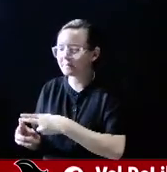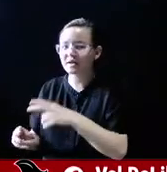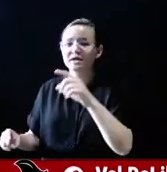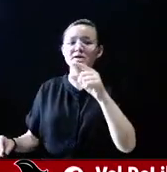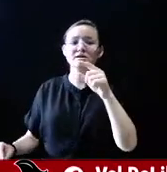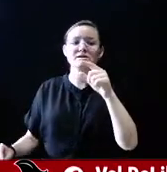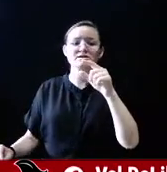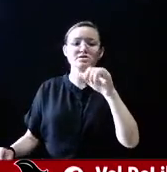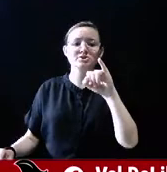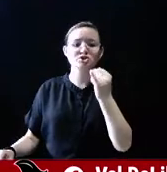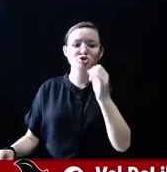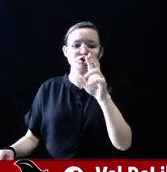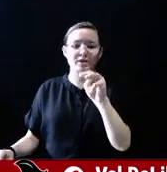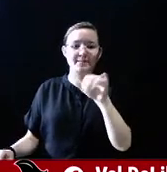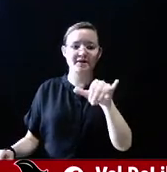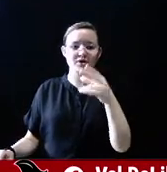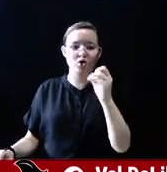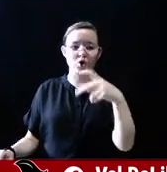Jeremy Hope.